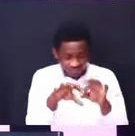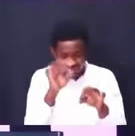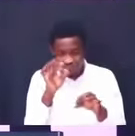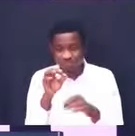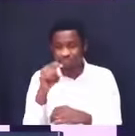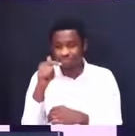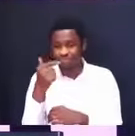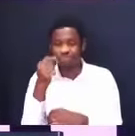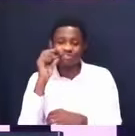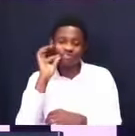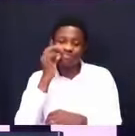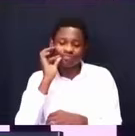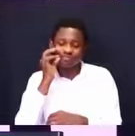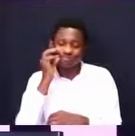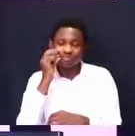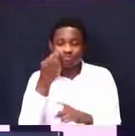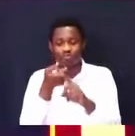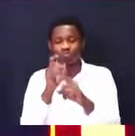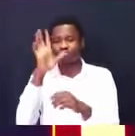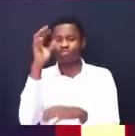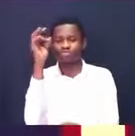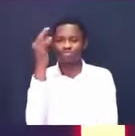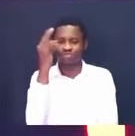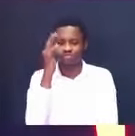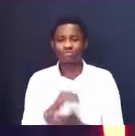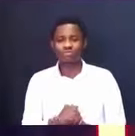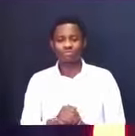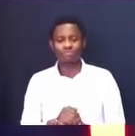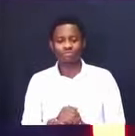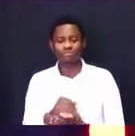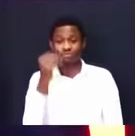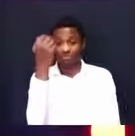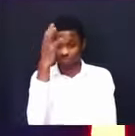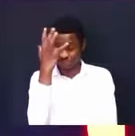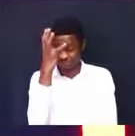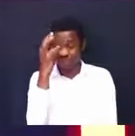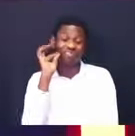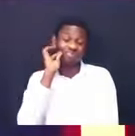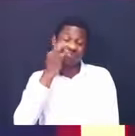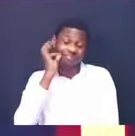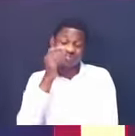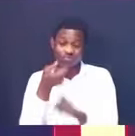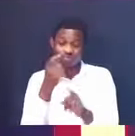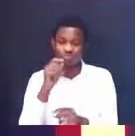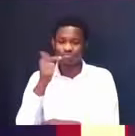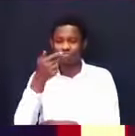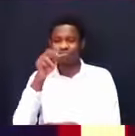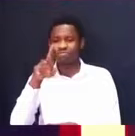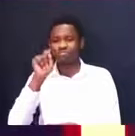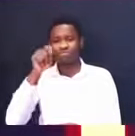from the grave vine. The harvester, or in